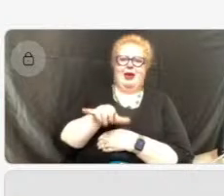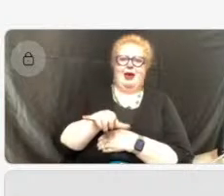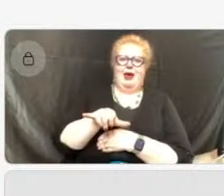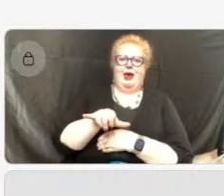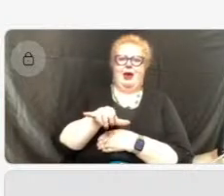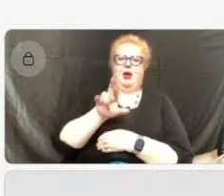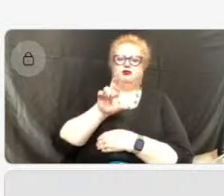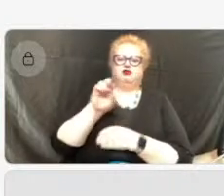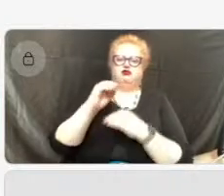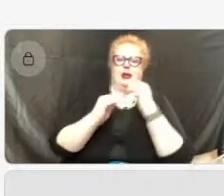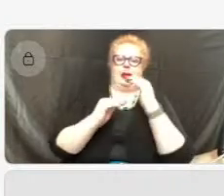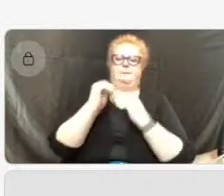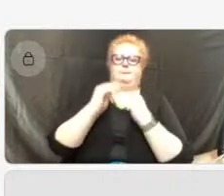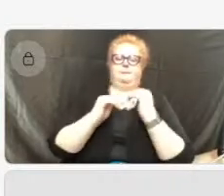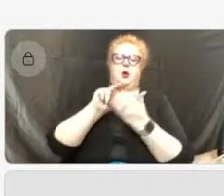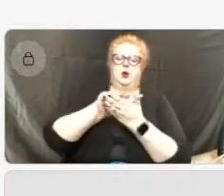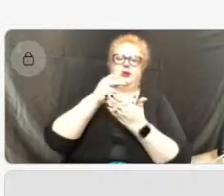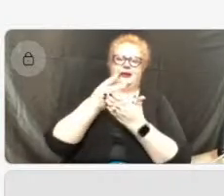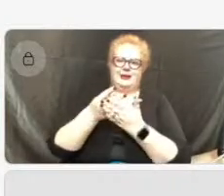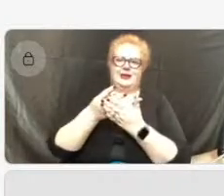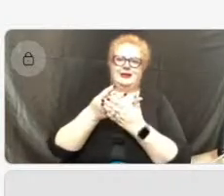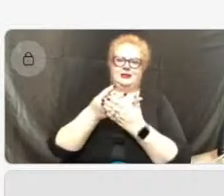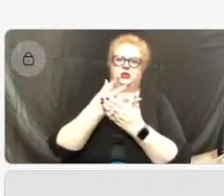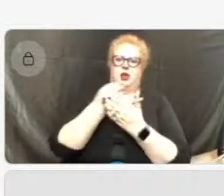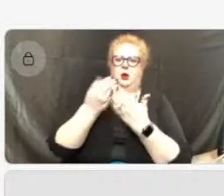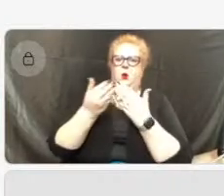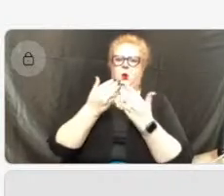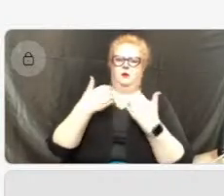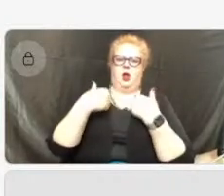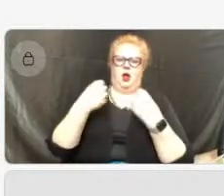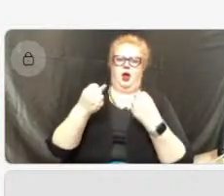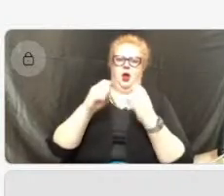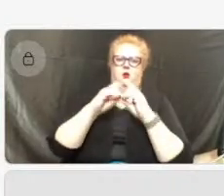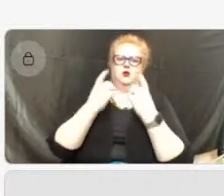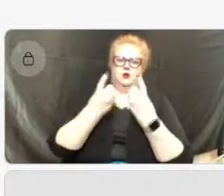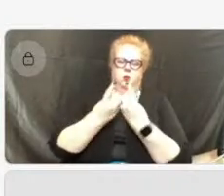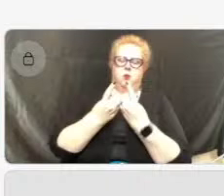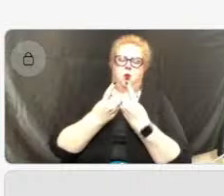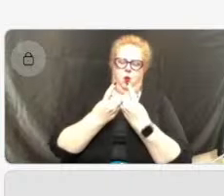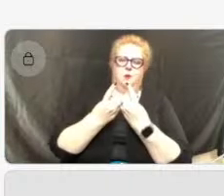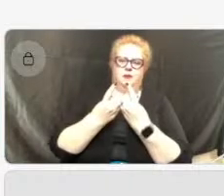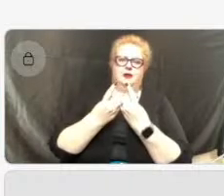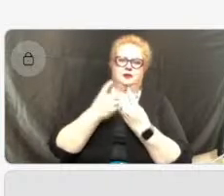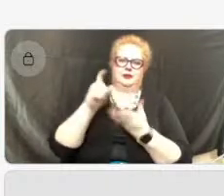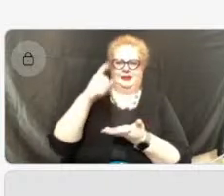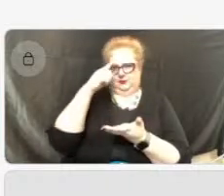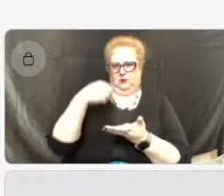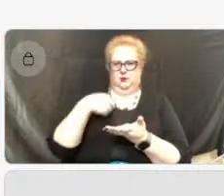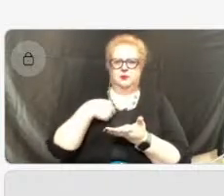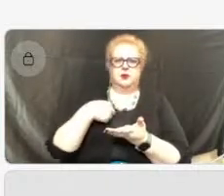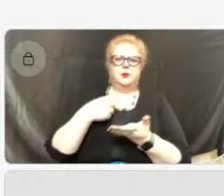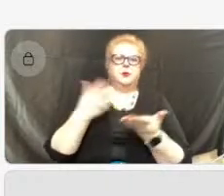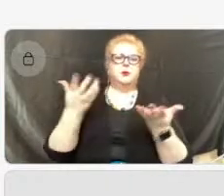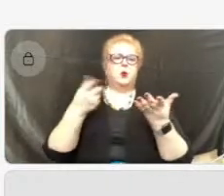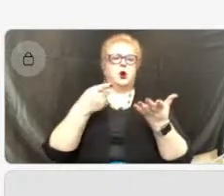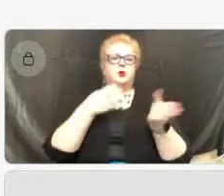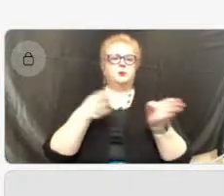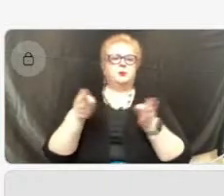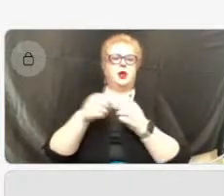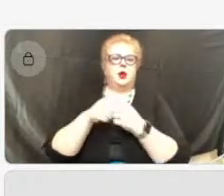rebuild the kitchen and whatever the health departments need for me to. What are the plans for the other